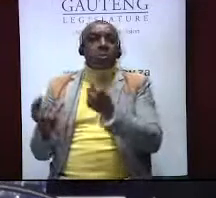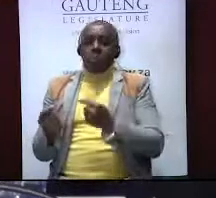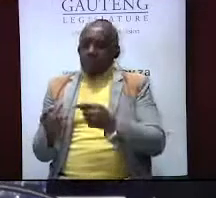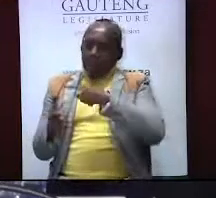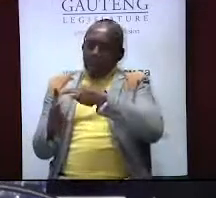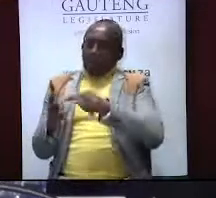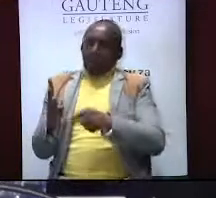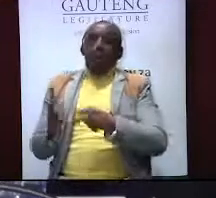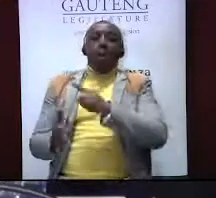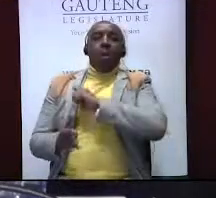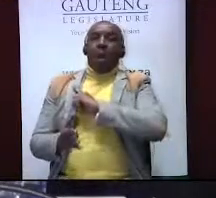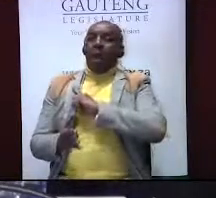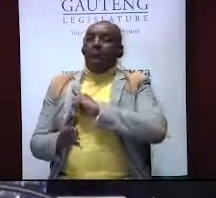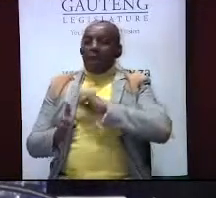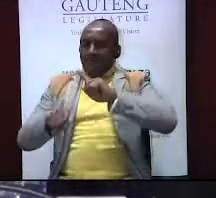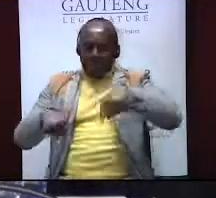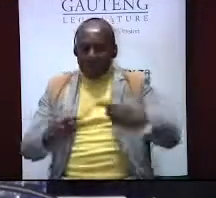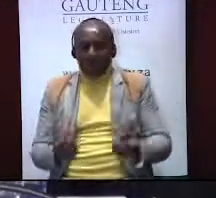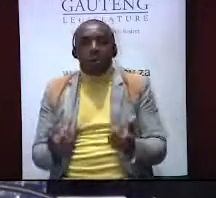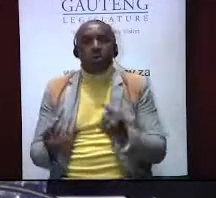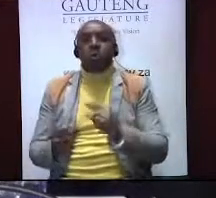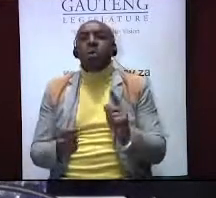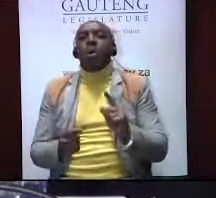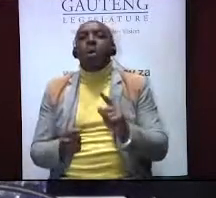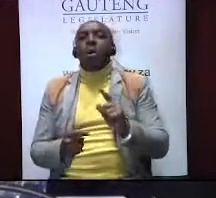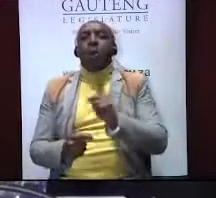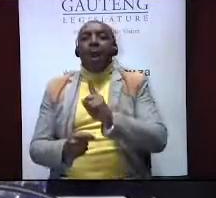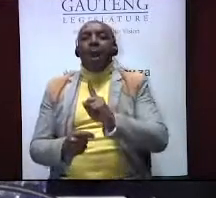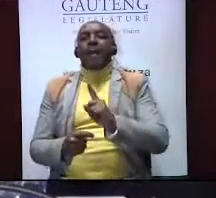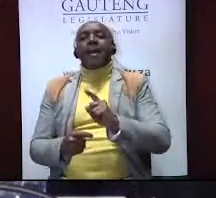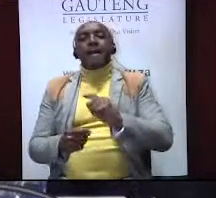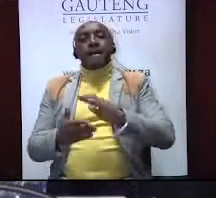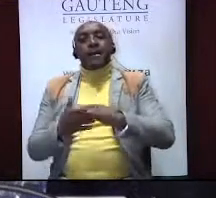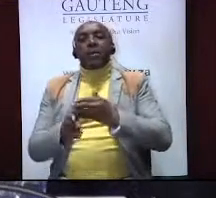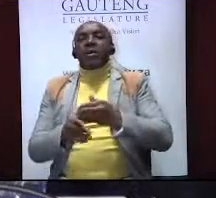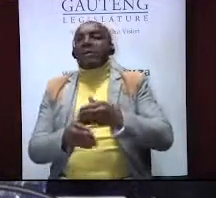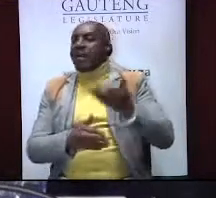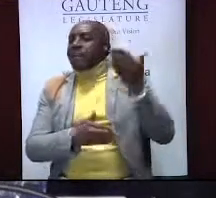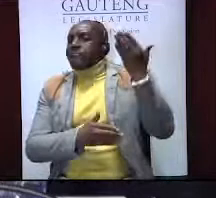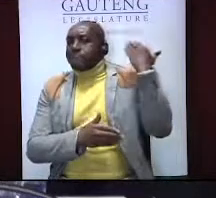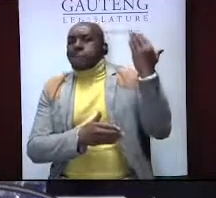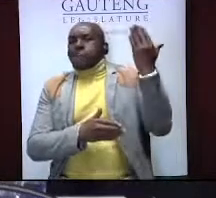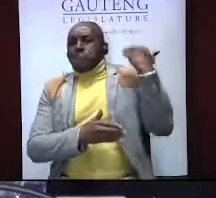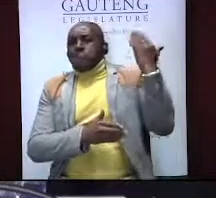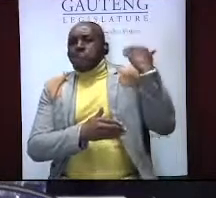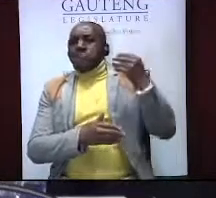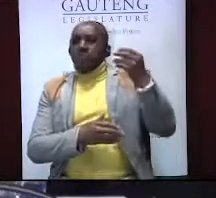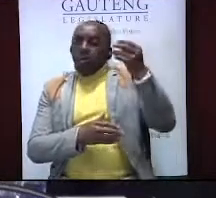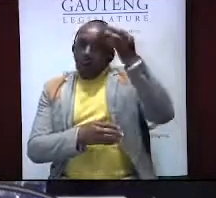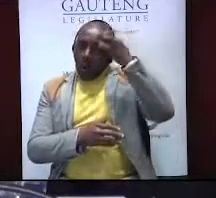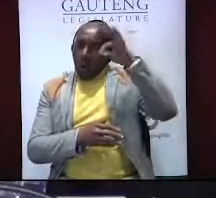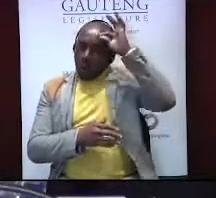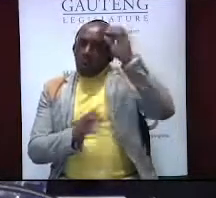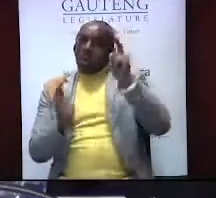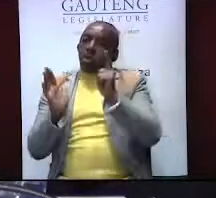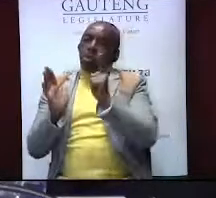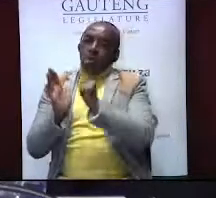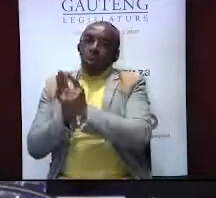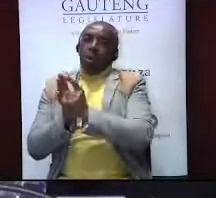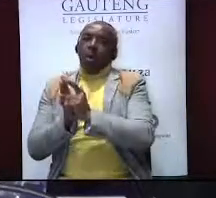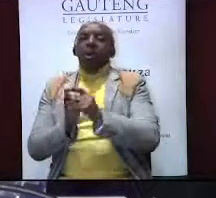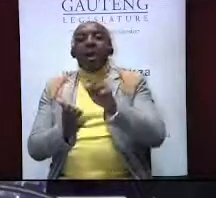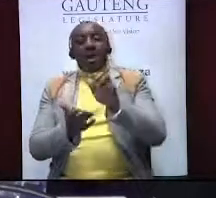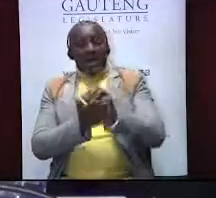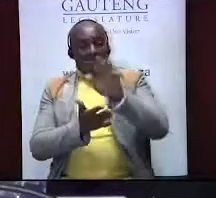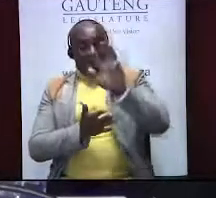not allowed because of the laws of the past. Then 1994 came forth